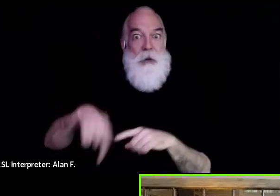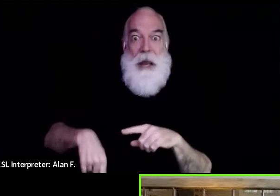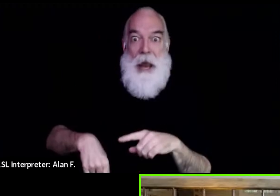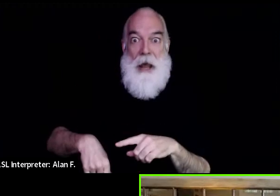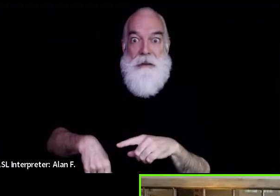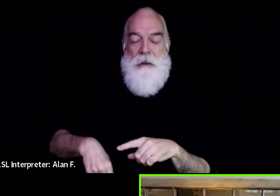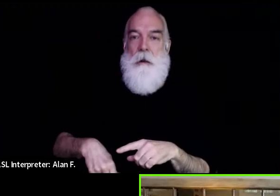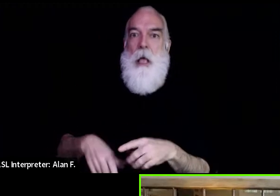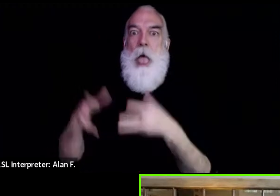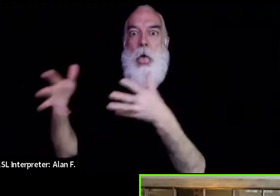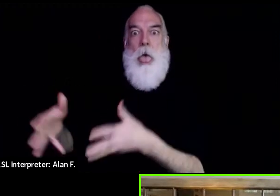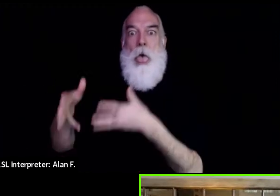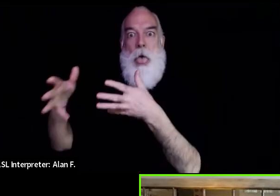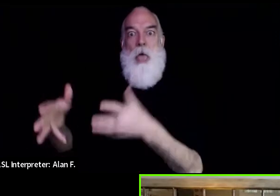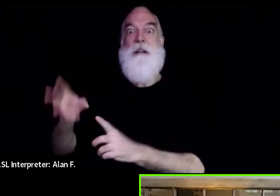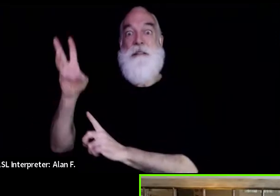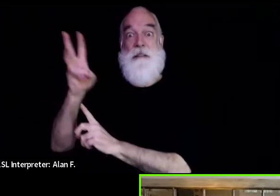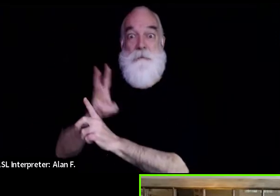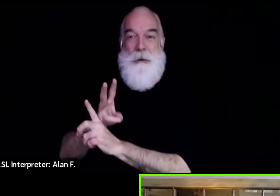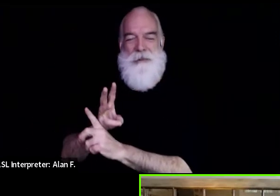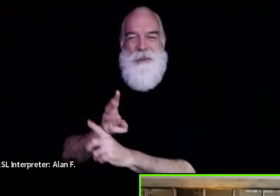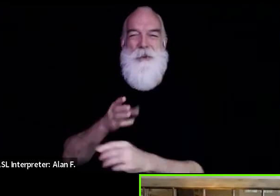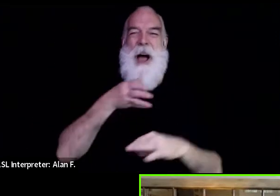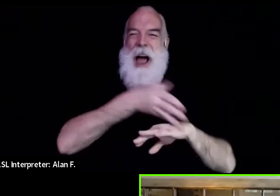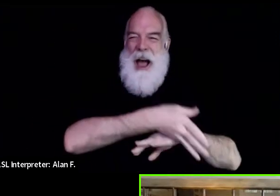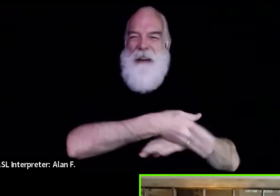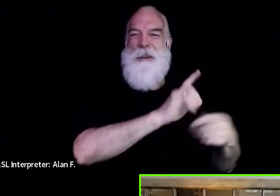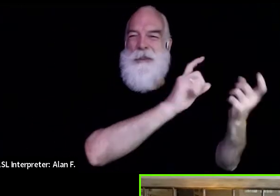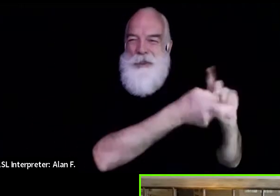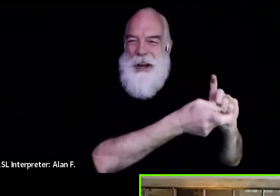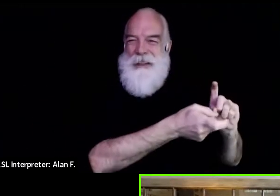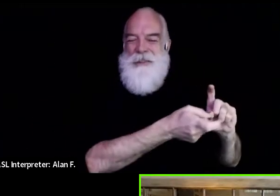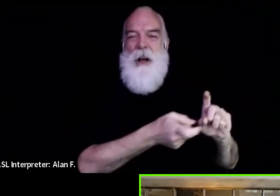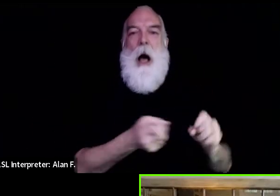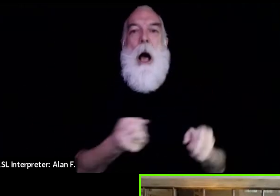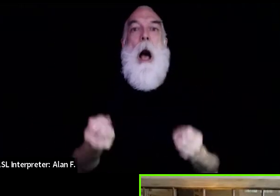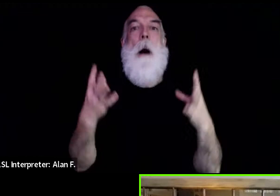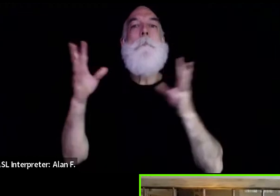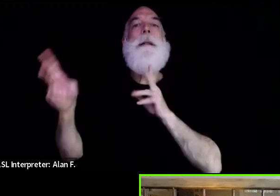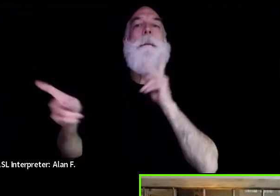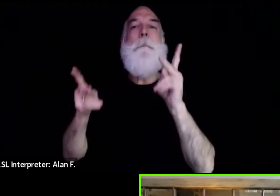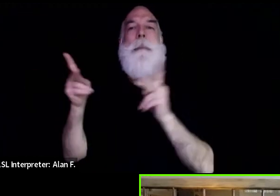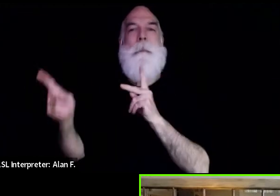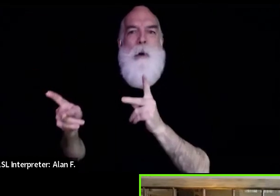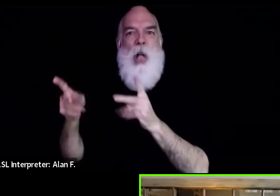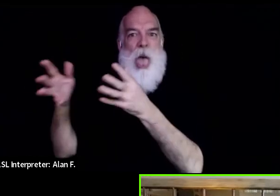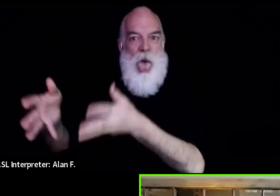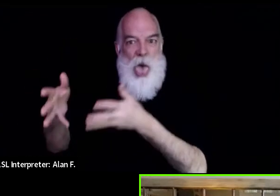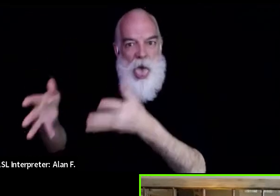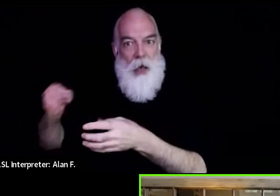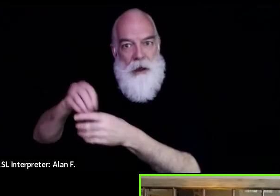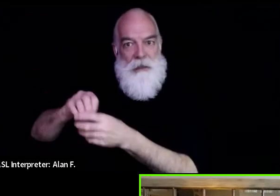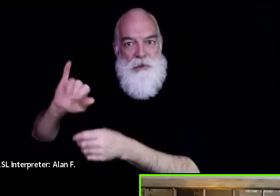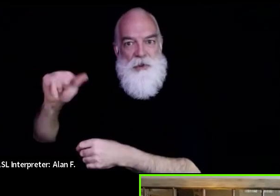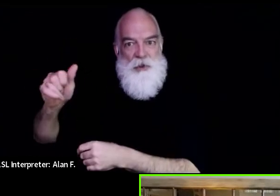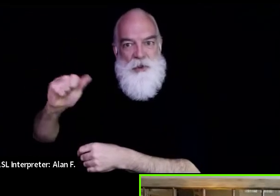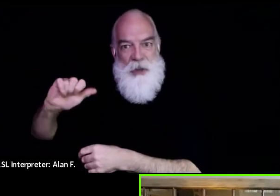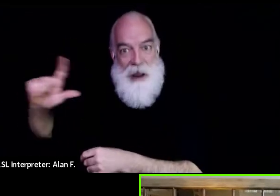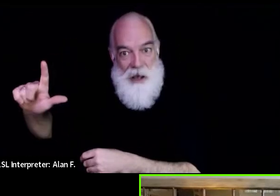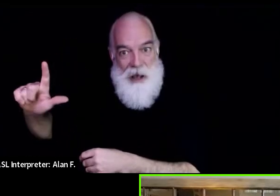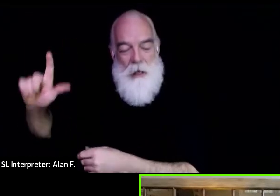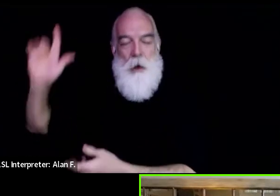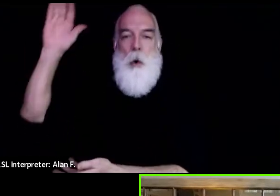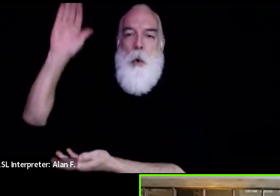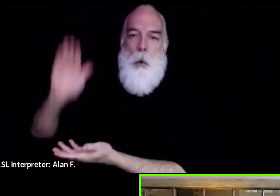population significantly. And then at some point, it also ended our relationship with ICE, which reduced the